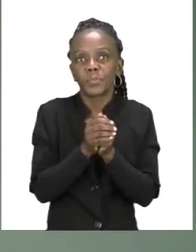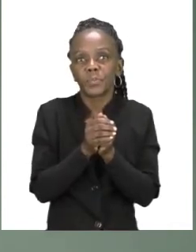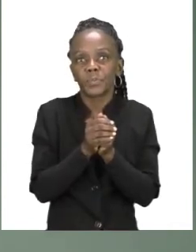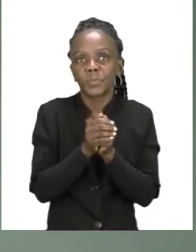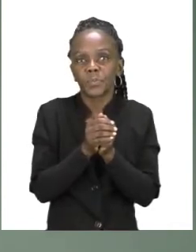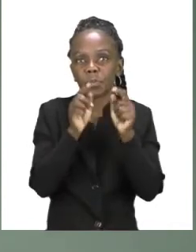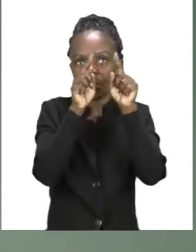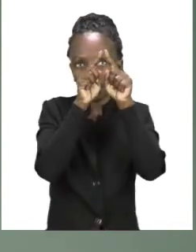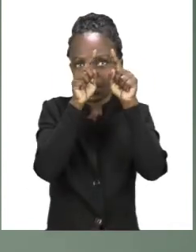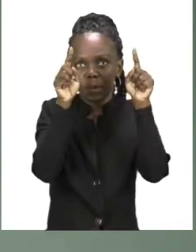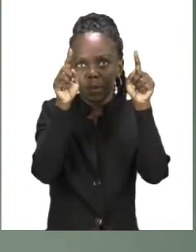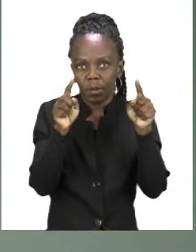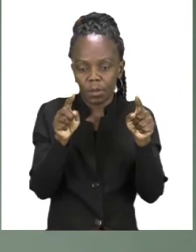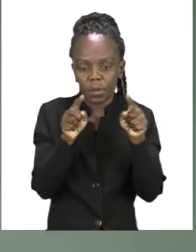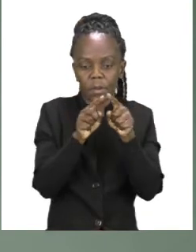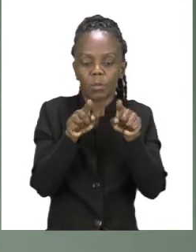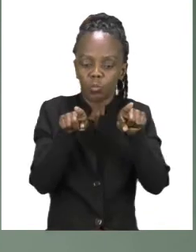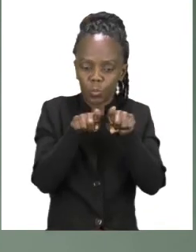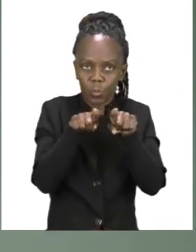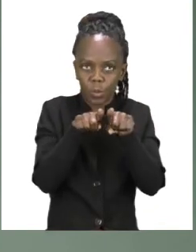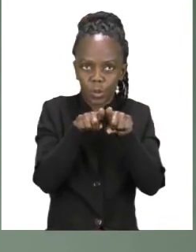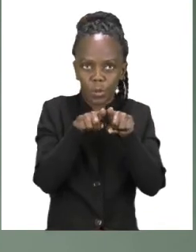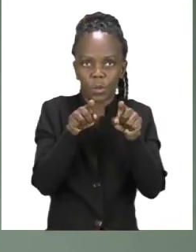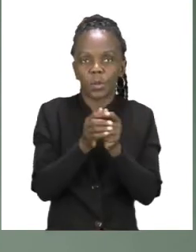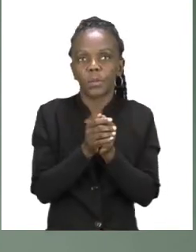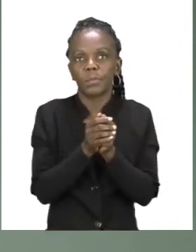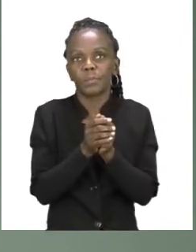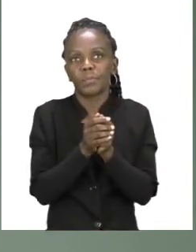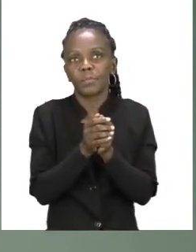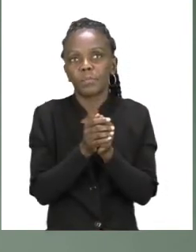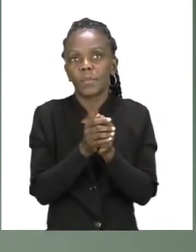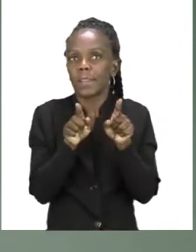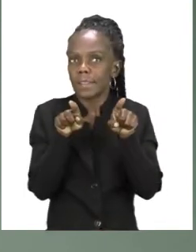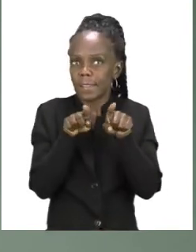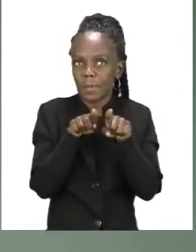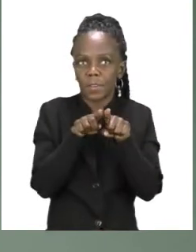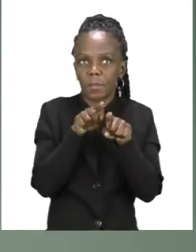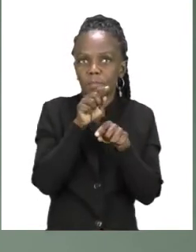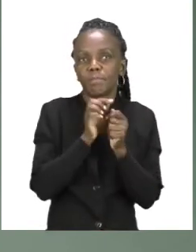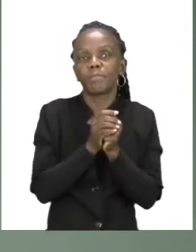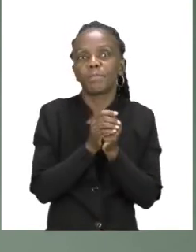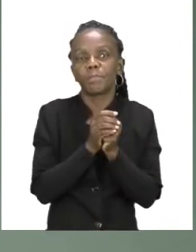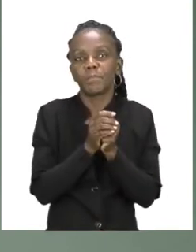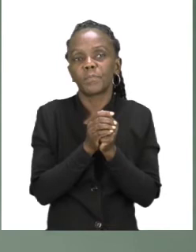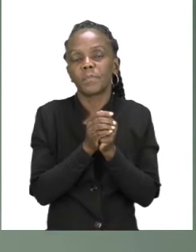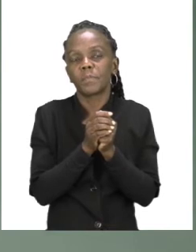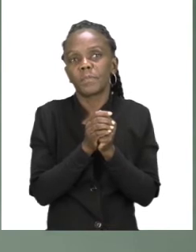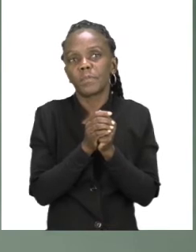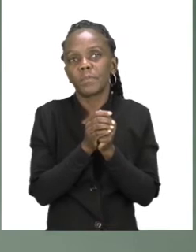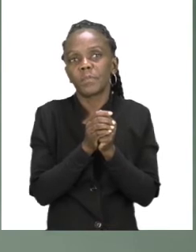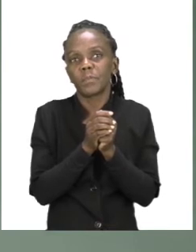are equal to each other and the corners as well. The only difference is